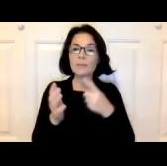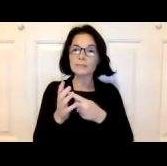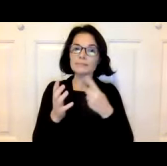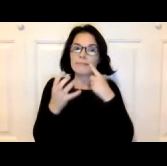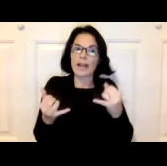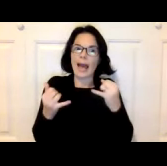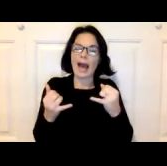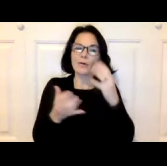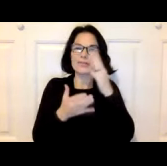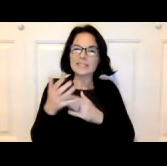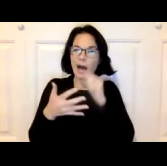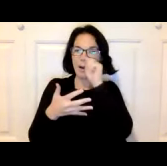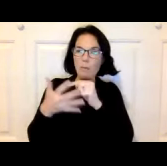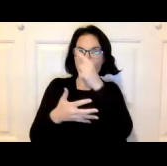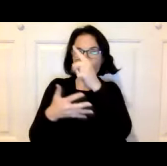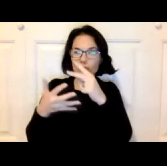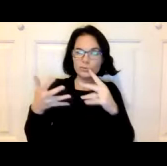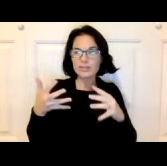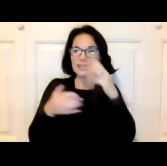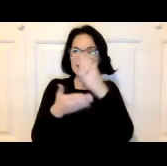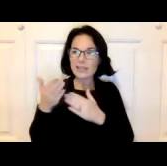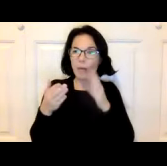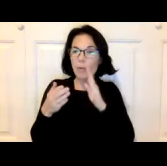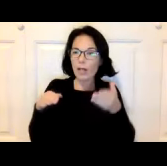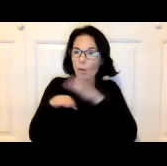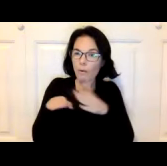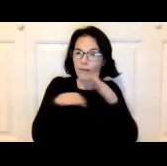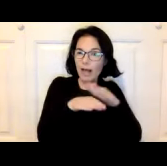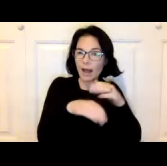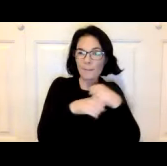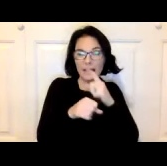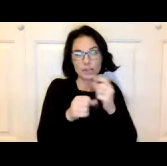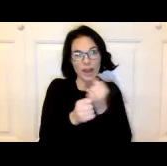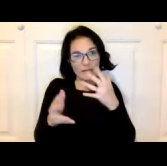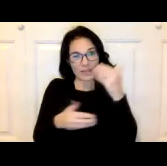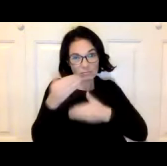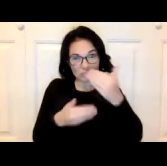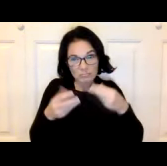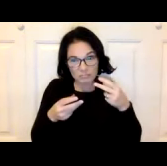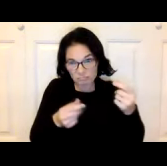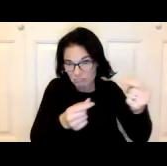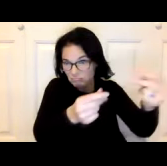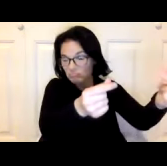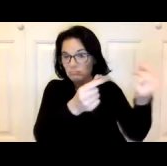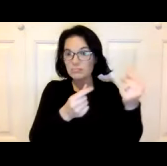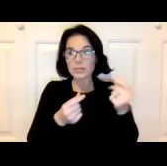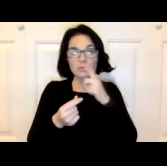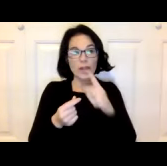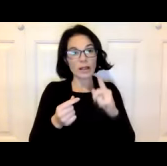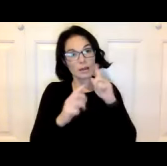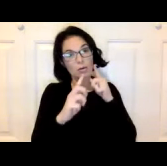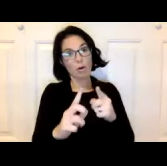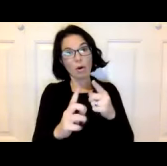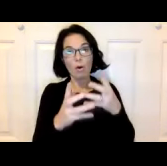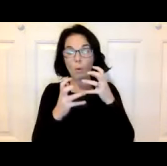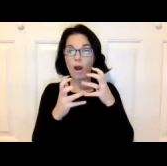the goal when starting Operation Warp Speed was to get a vaccine out in 12 to 18 months, which is